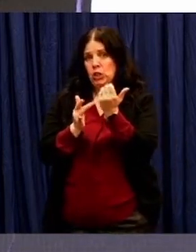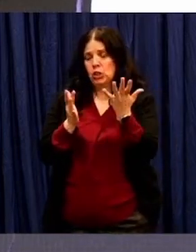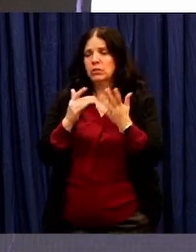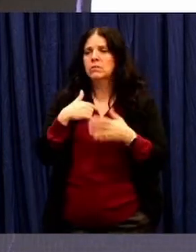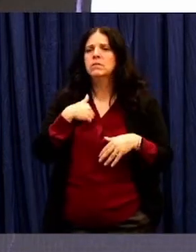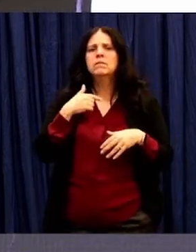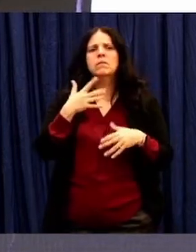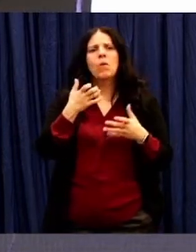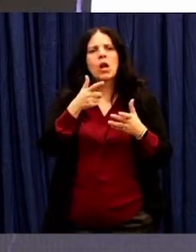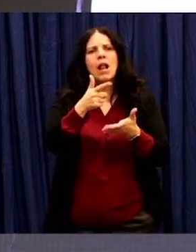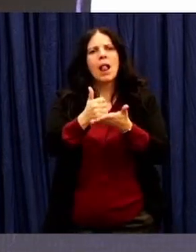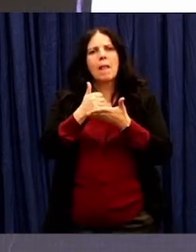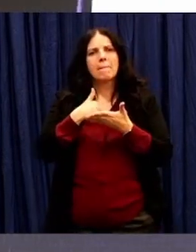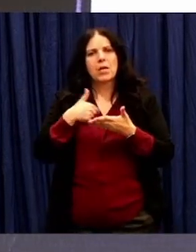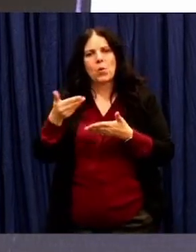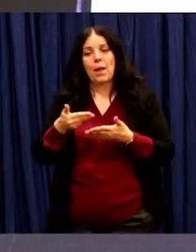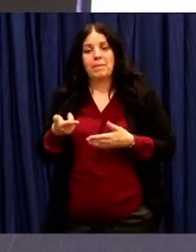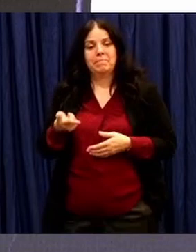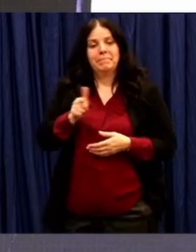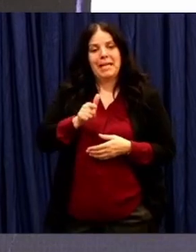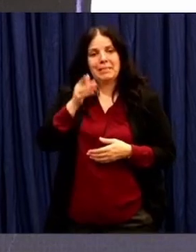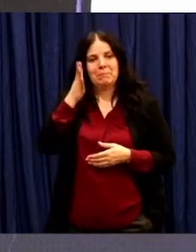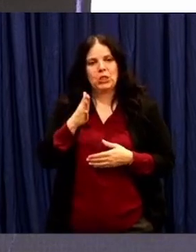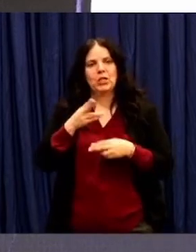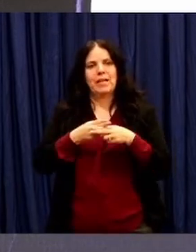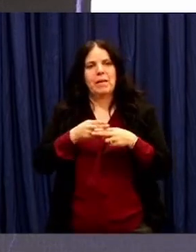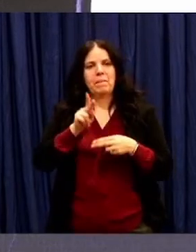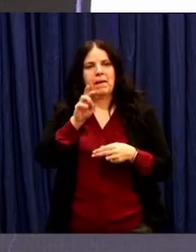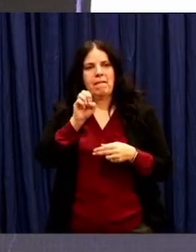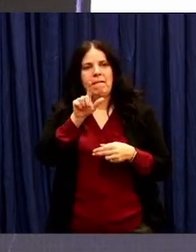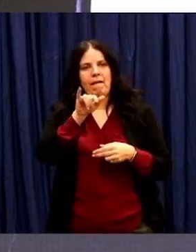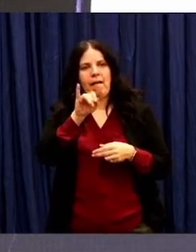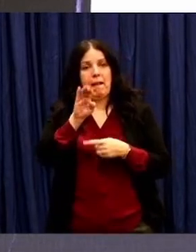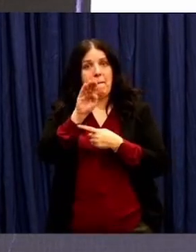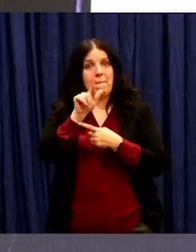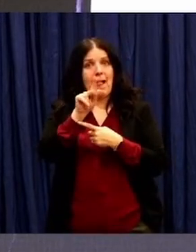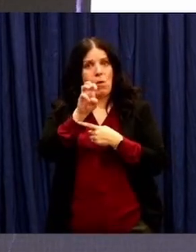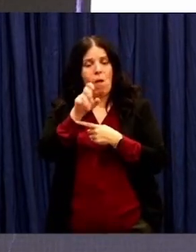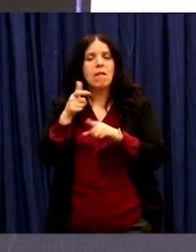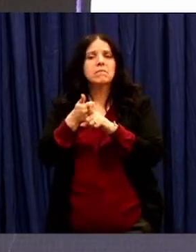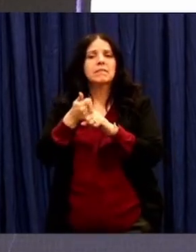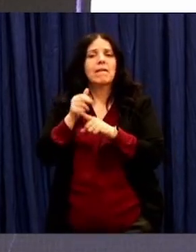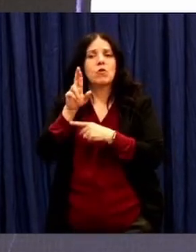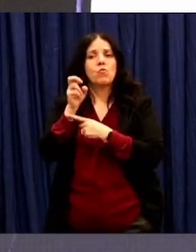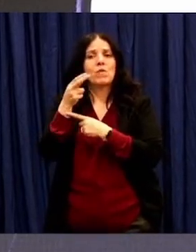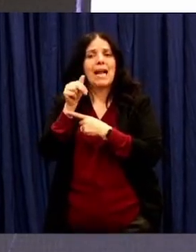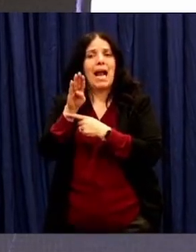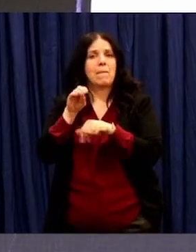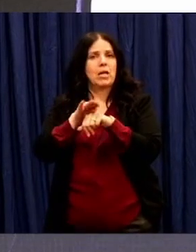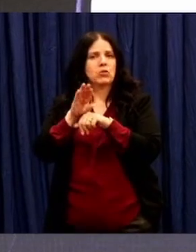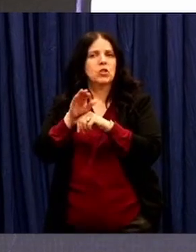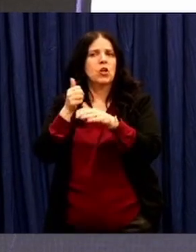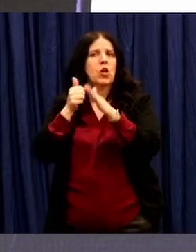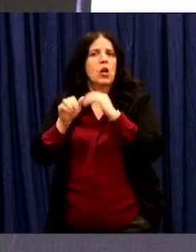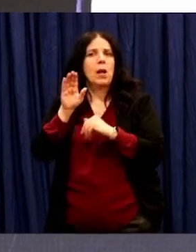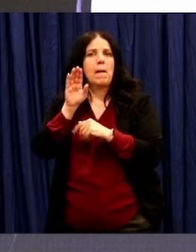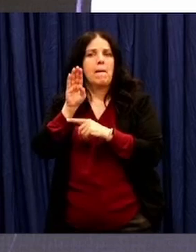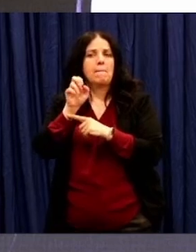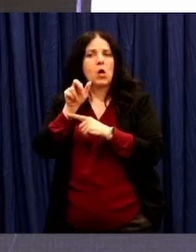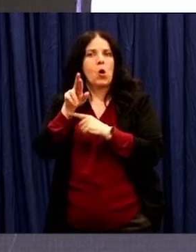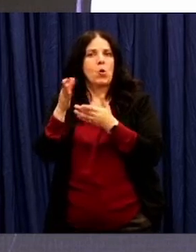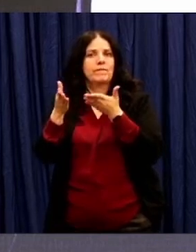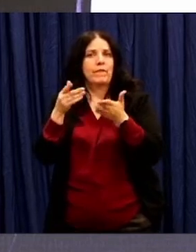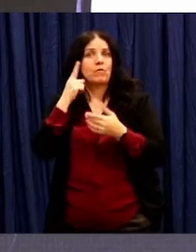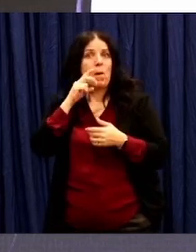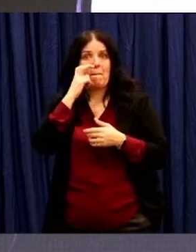me in welcoming our next speaker, Kellie Blackwell. She is currently a rehab counselor with the Bureau of Services for Blind Persons. She